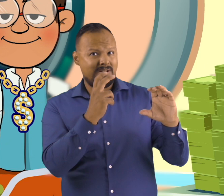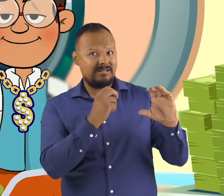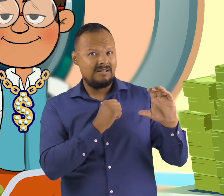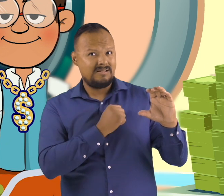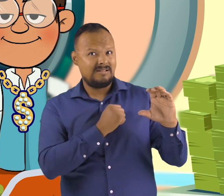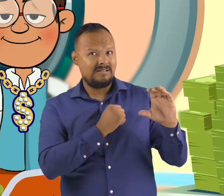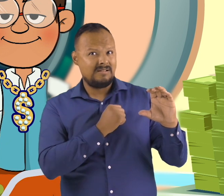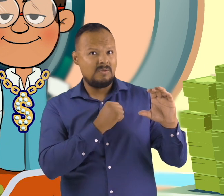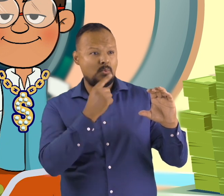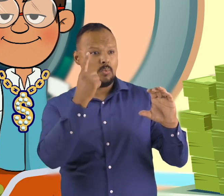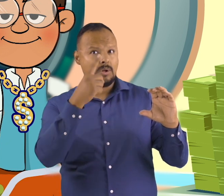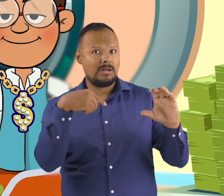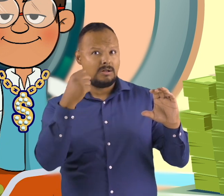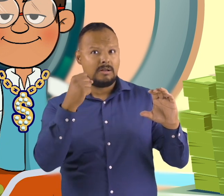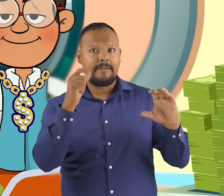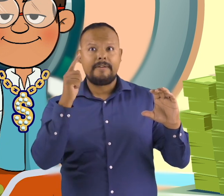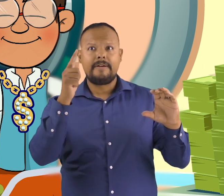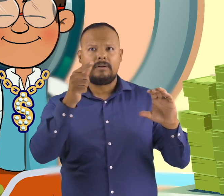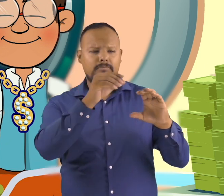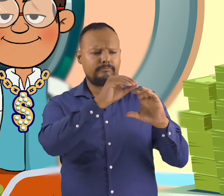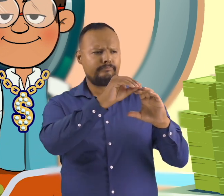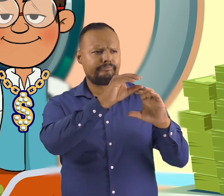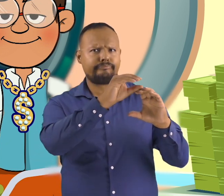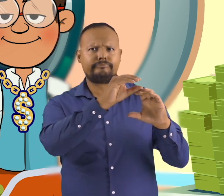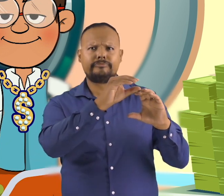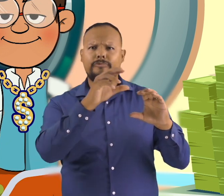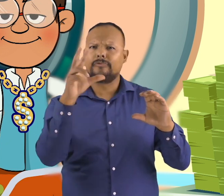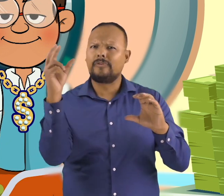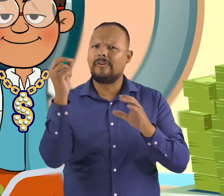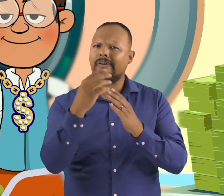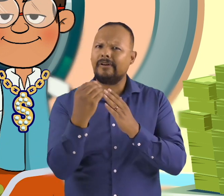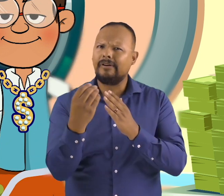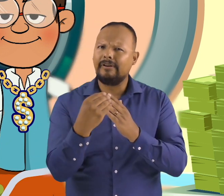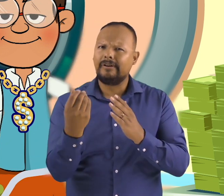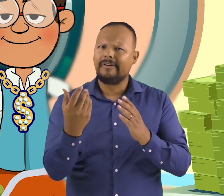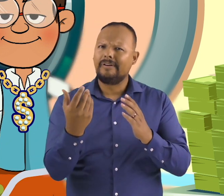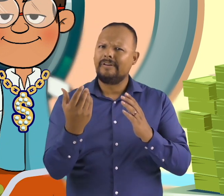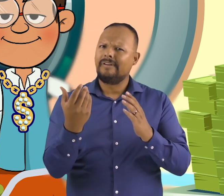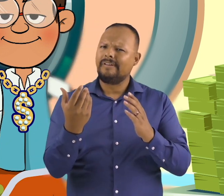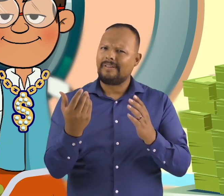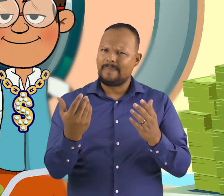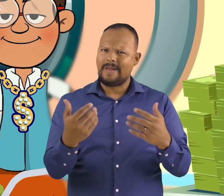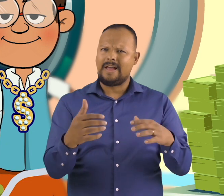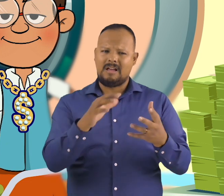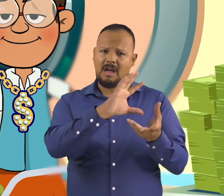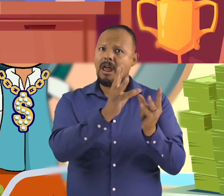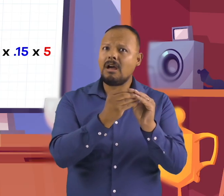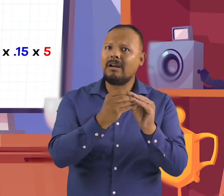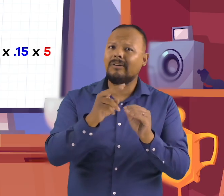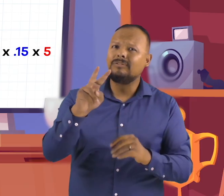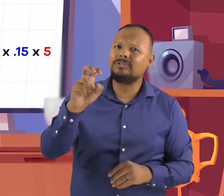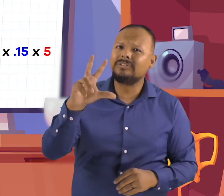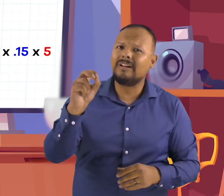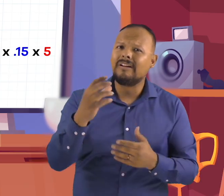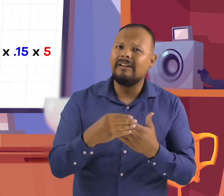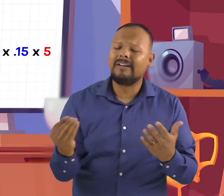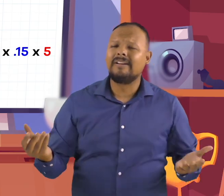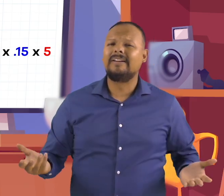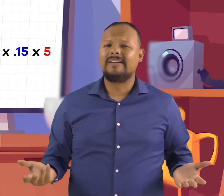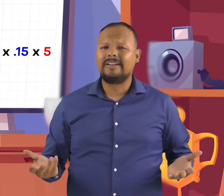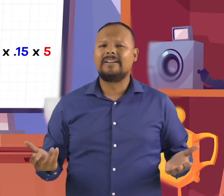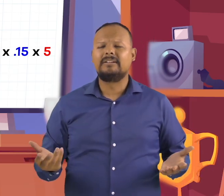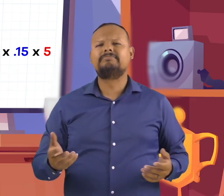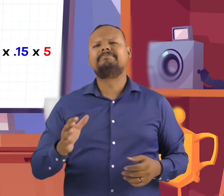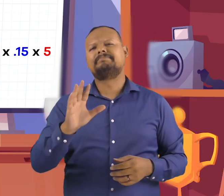she will earn $30 in interest, for a total of $230. Using this same